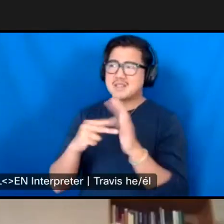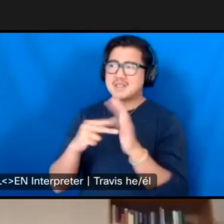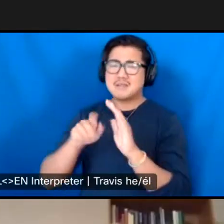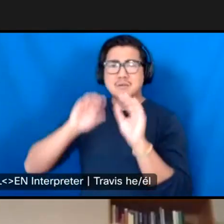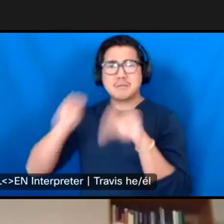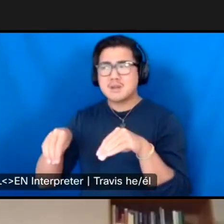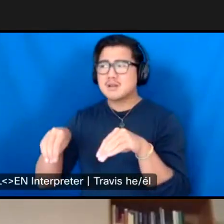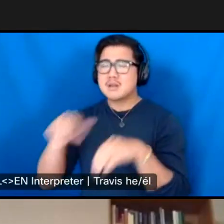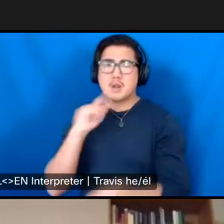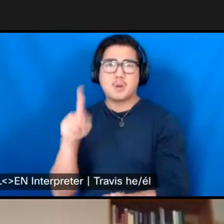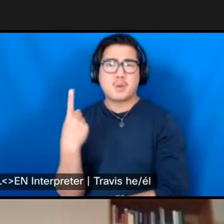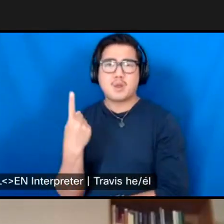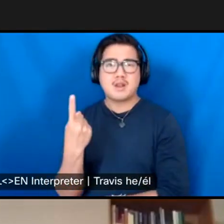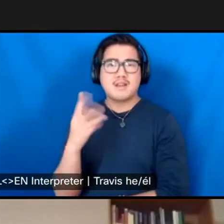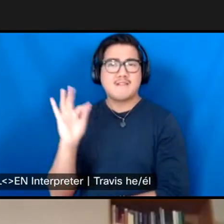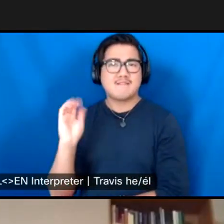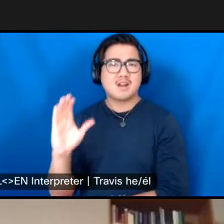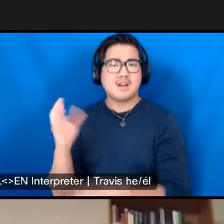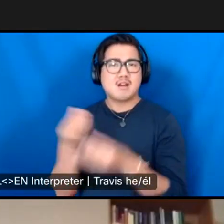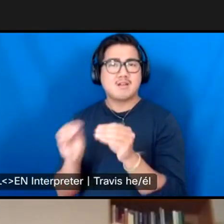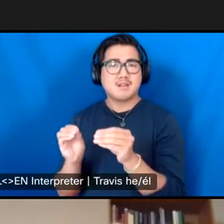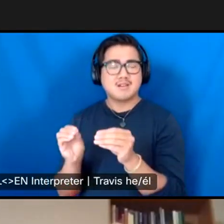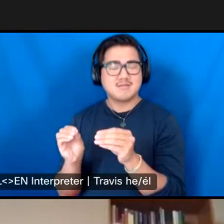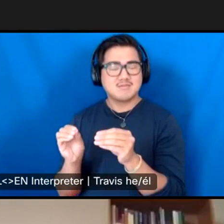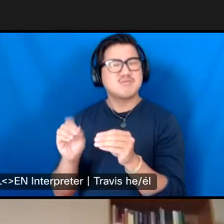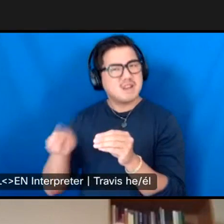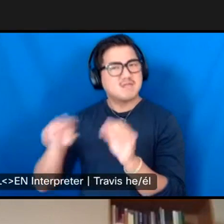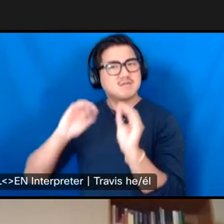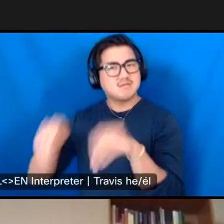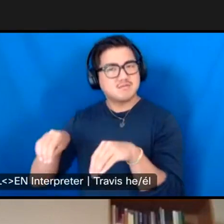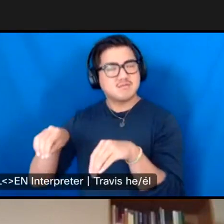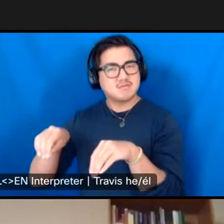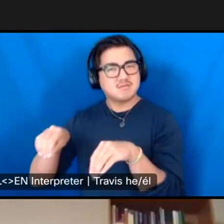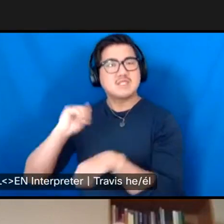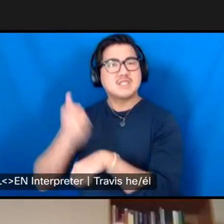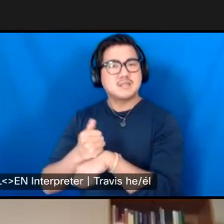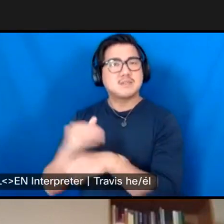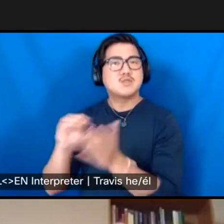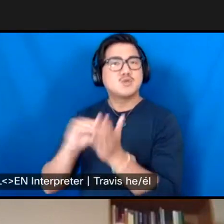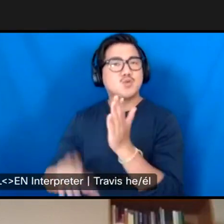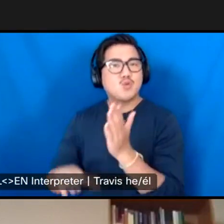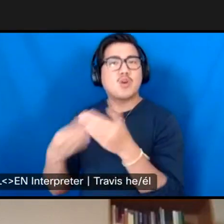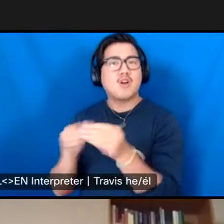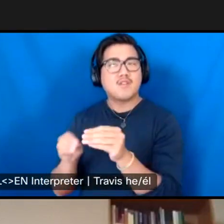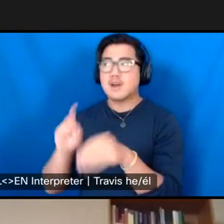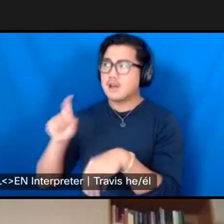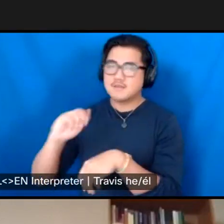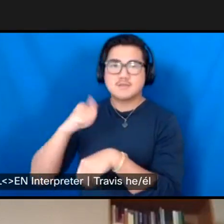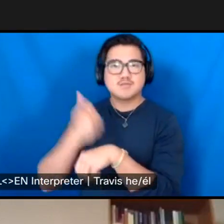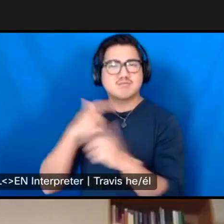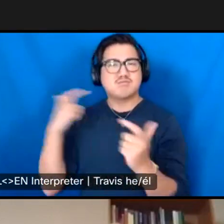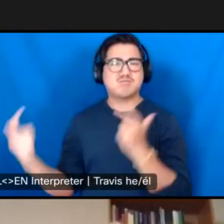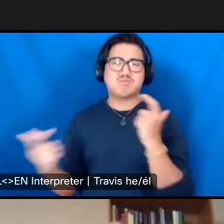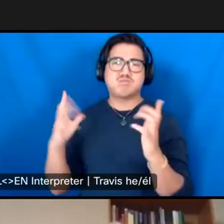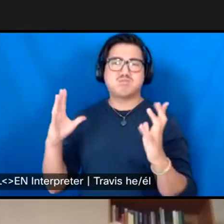we absolutely had to have a student office and we had to have a large conference room and we had to have